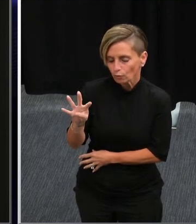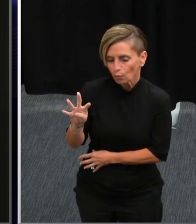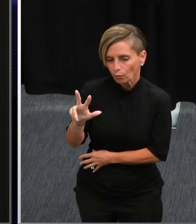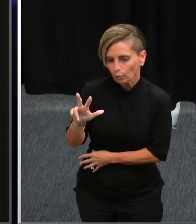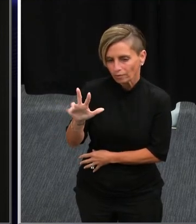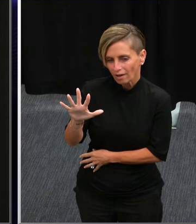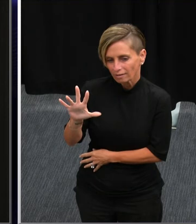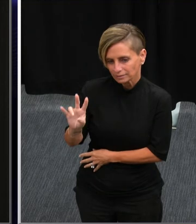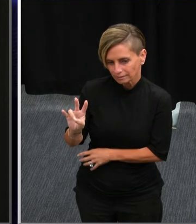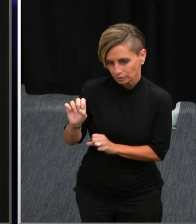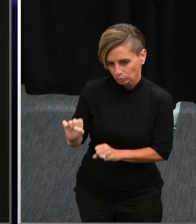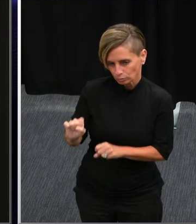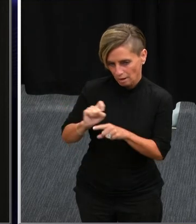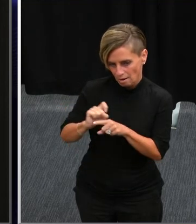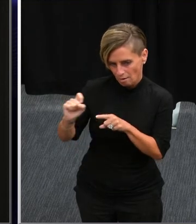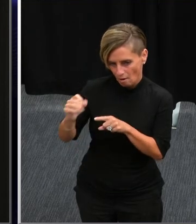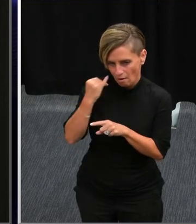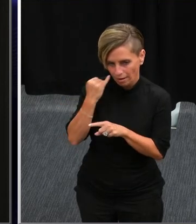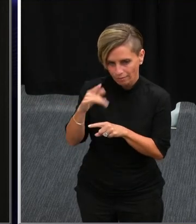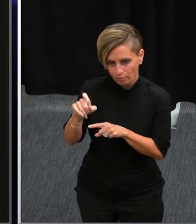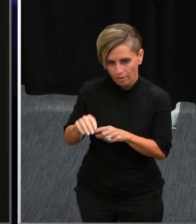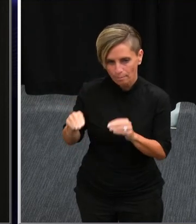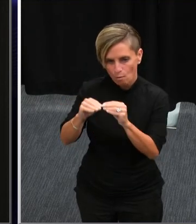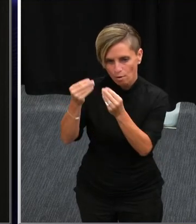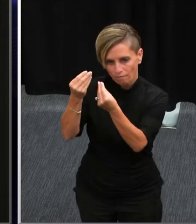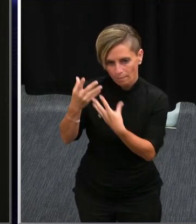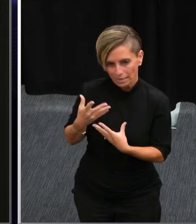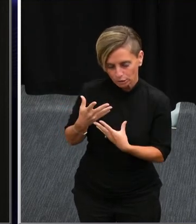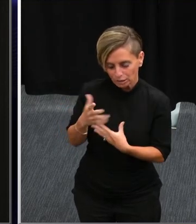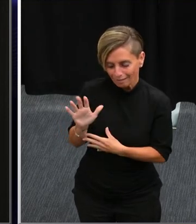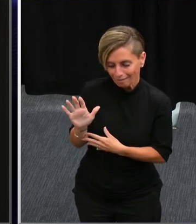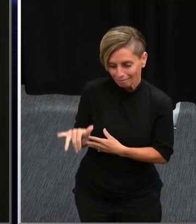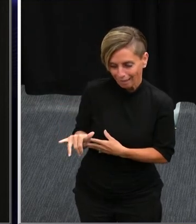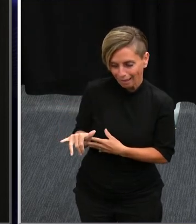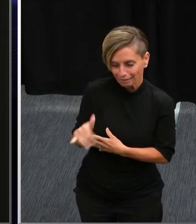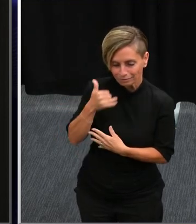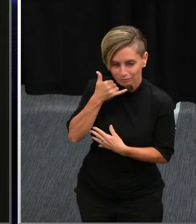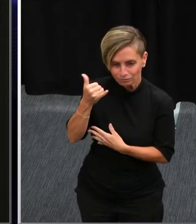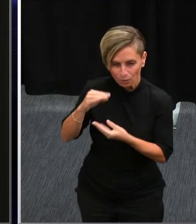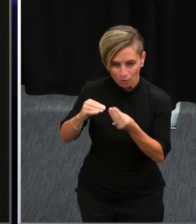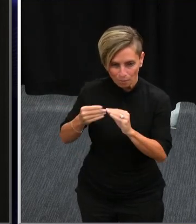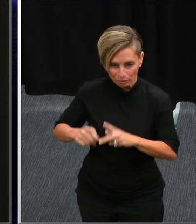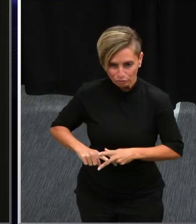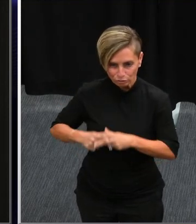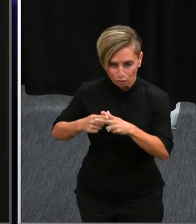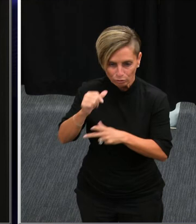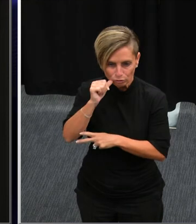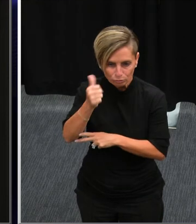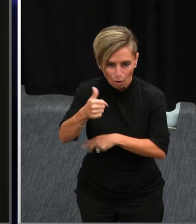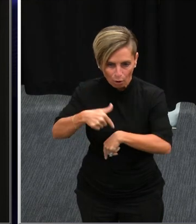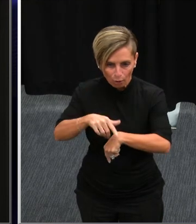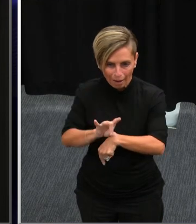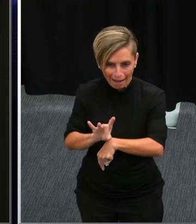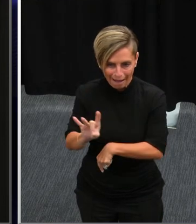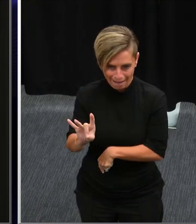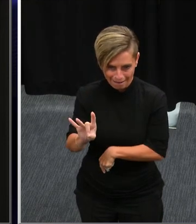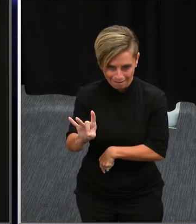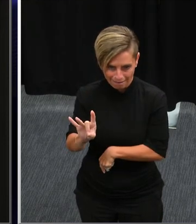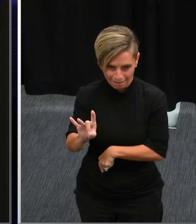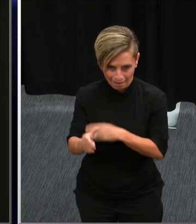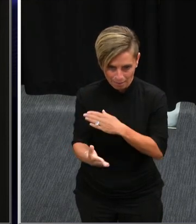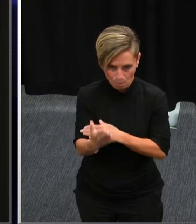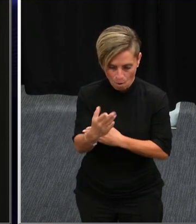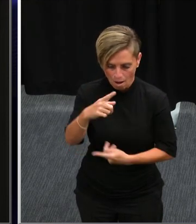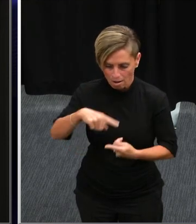460-4357. And we will be opening that up at 8 a.m. Tomorrow, and it will remain open until 6 p.m.